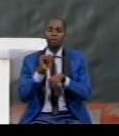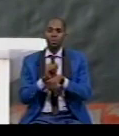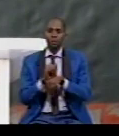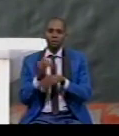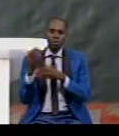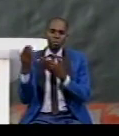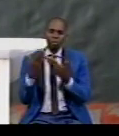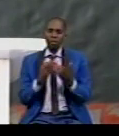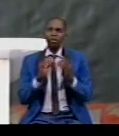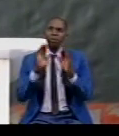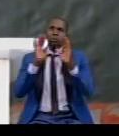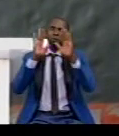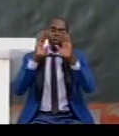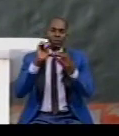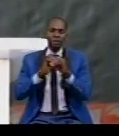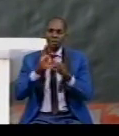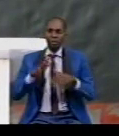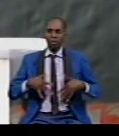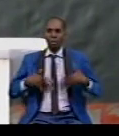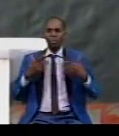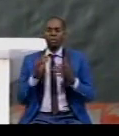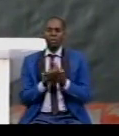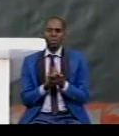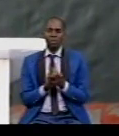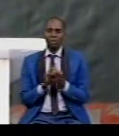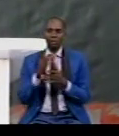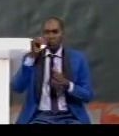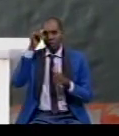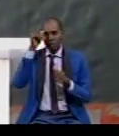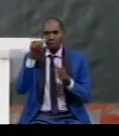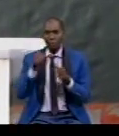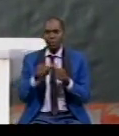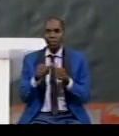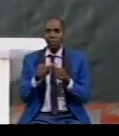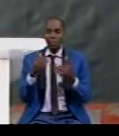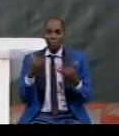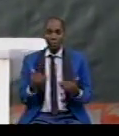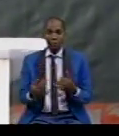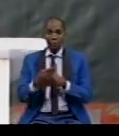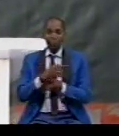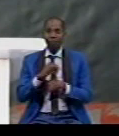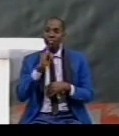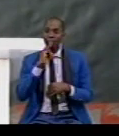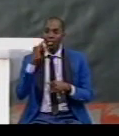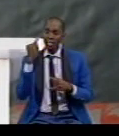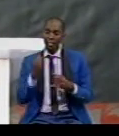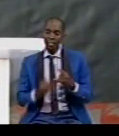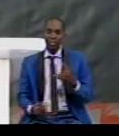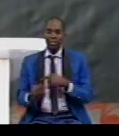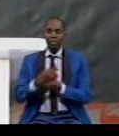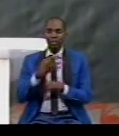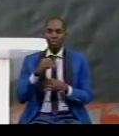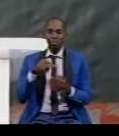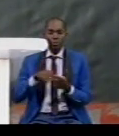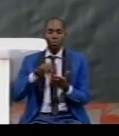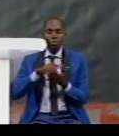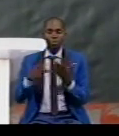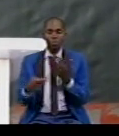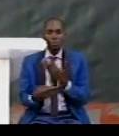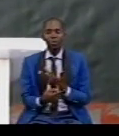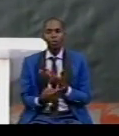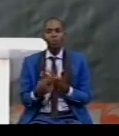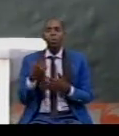and things wonders into your life. Whatsoever. Remember, today the last day of the crusade. I've commanded what will you show you when you get